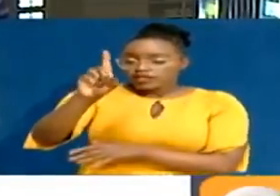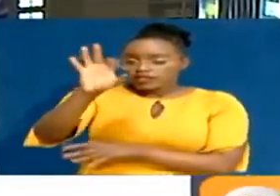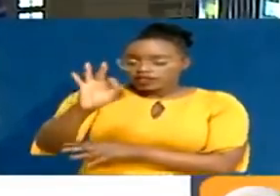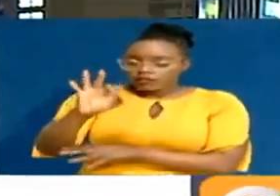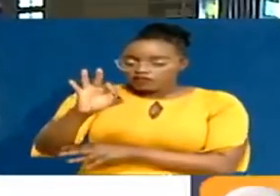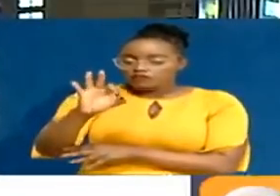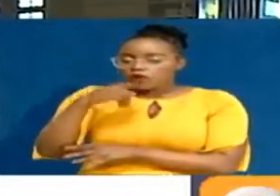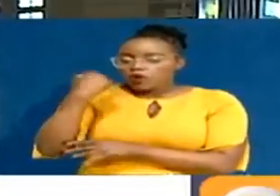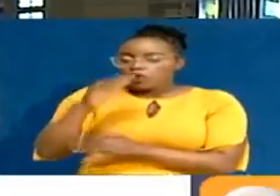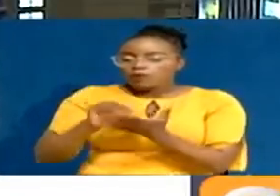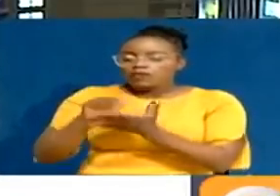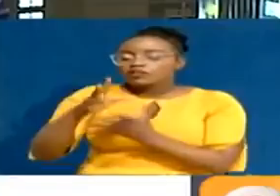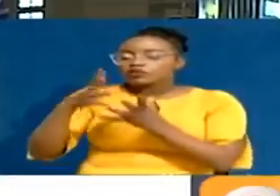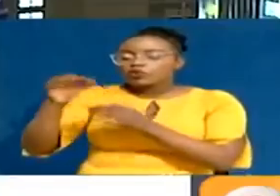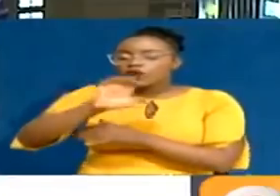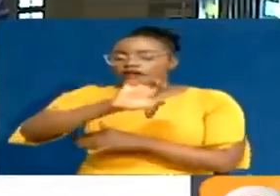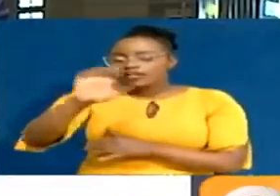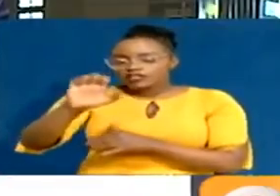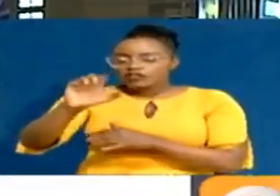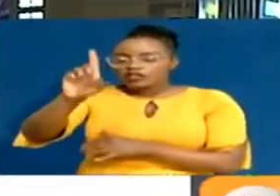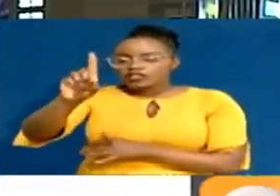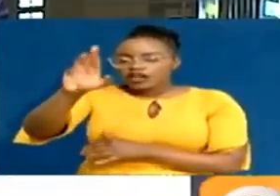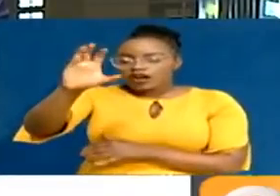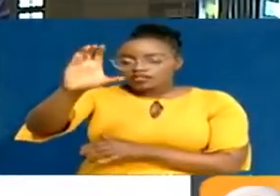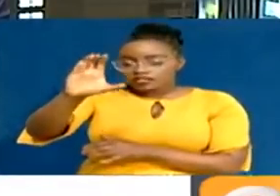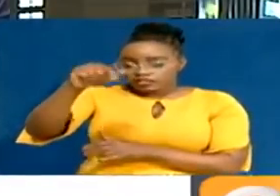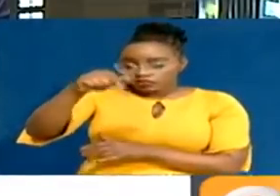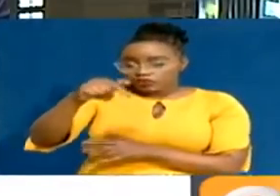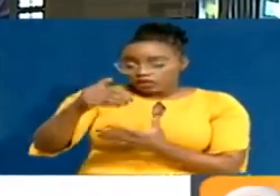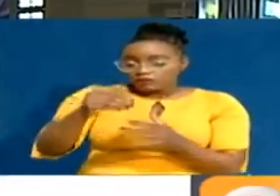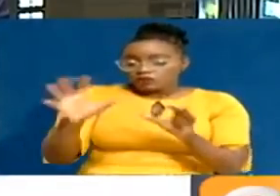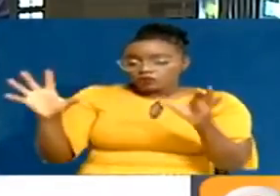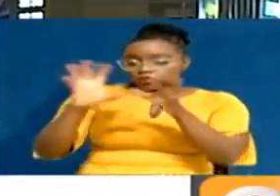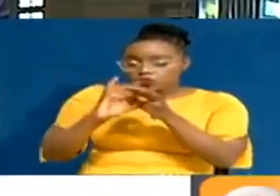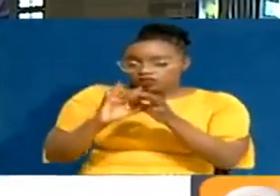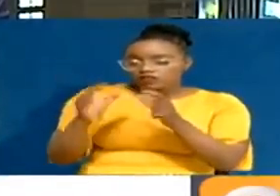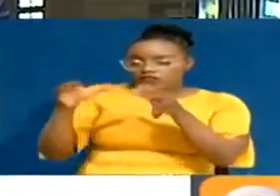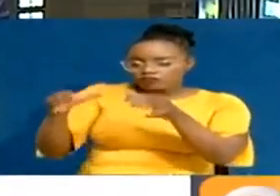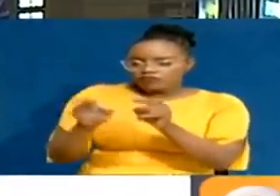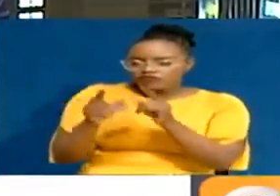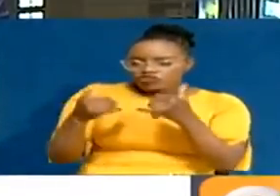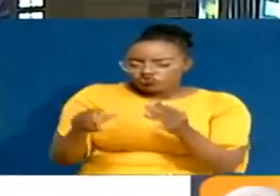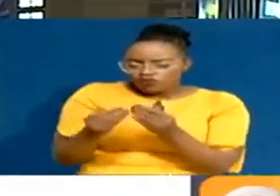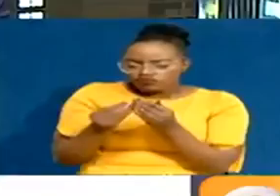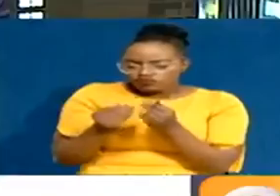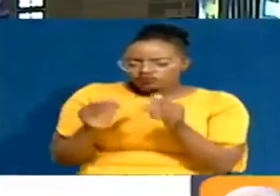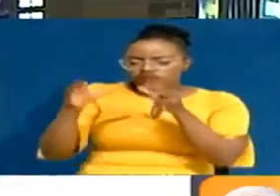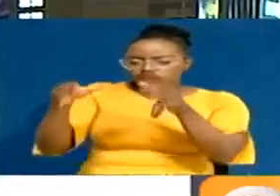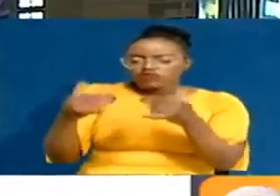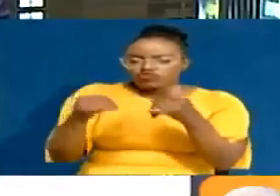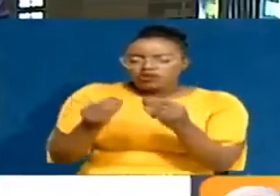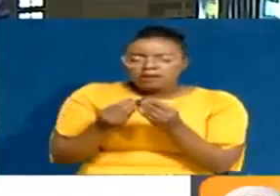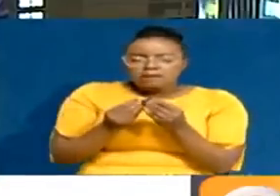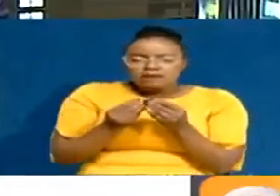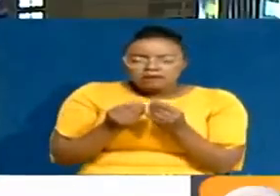officers who will be deployed to the east of the Democratic Republic of Congo to join the Force Intervention Brigade